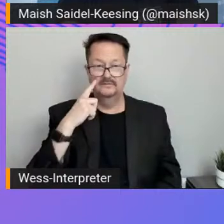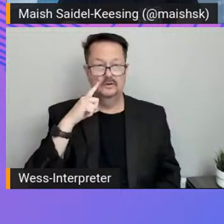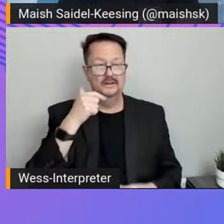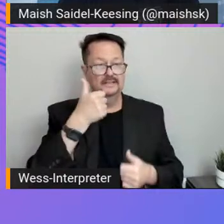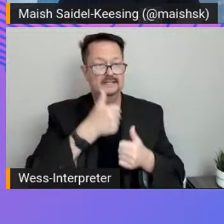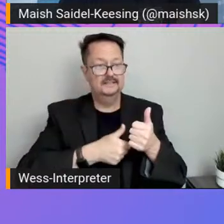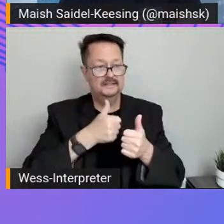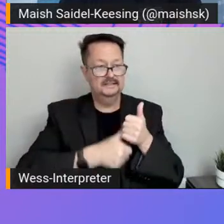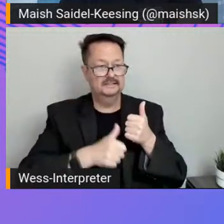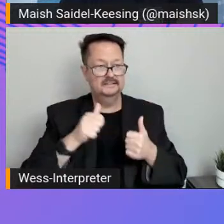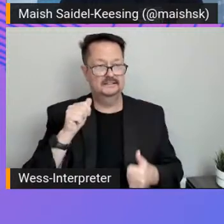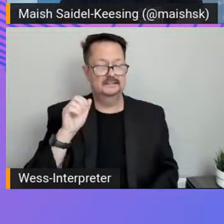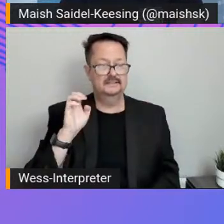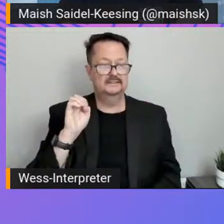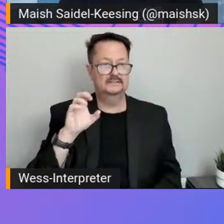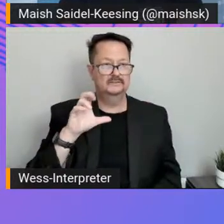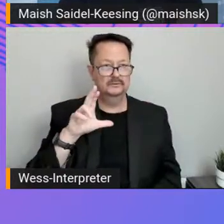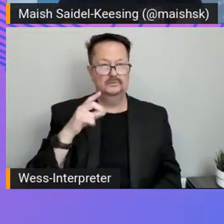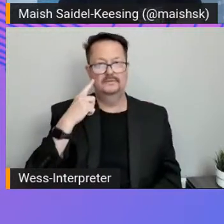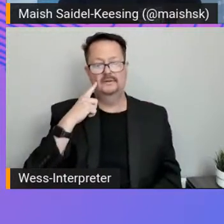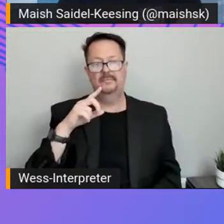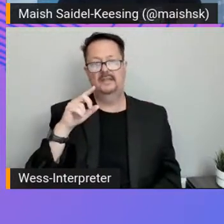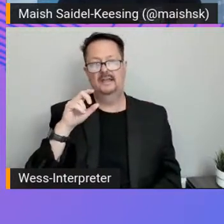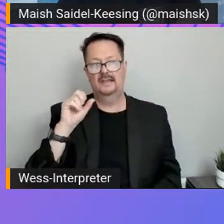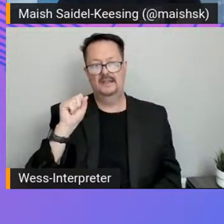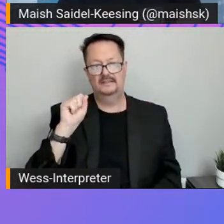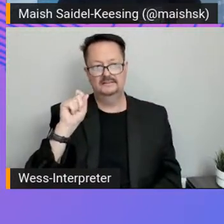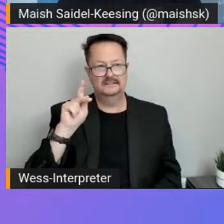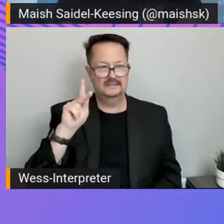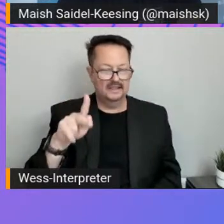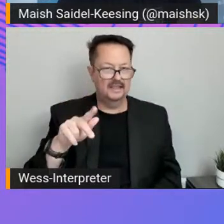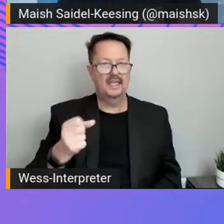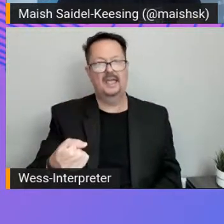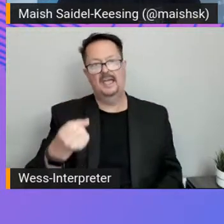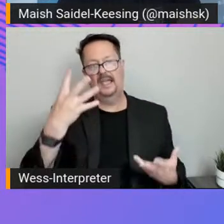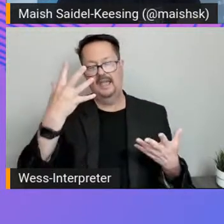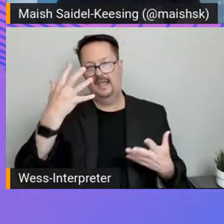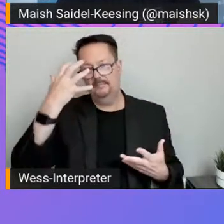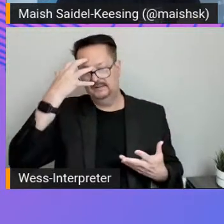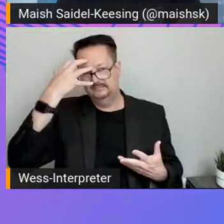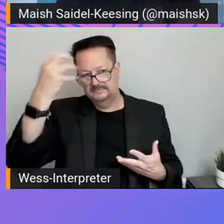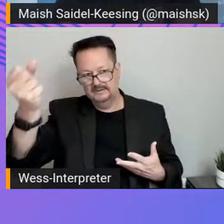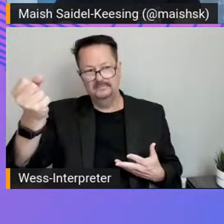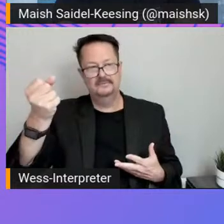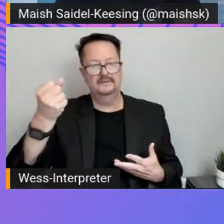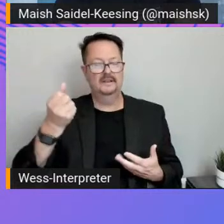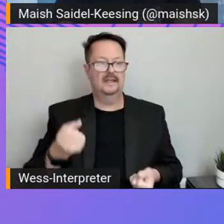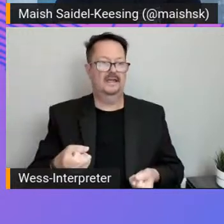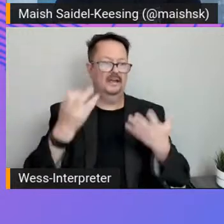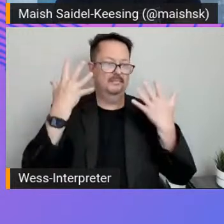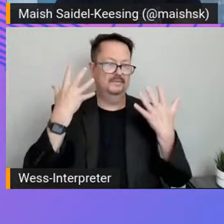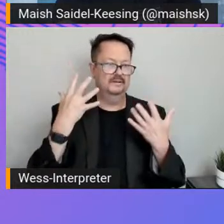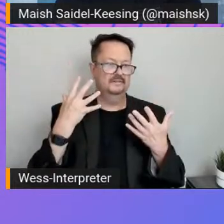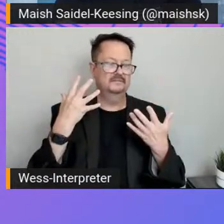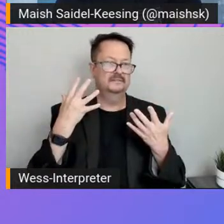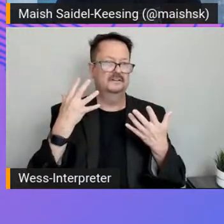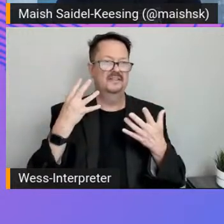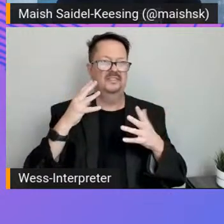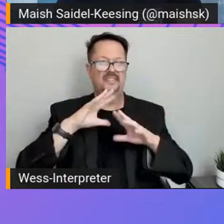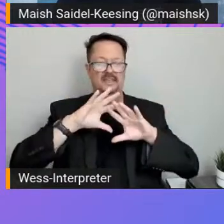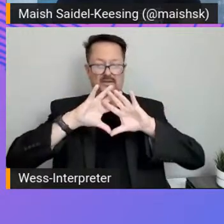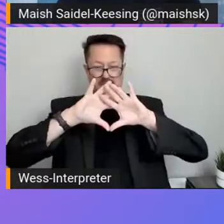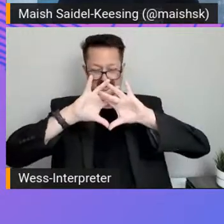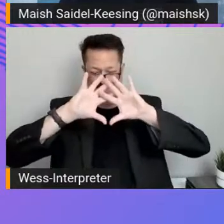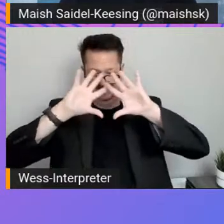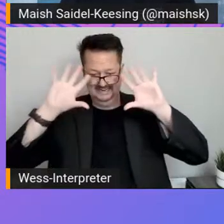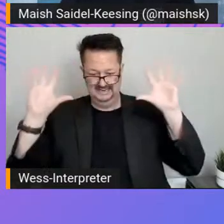also from the SDK, how much vCPU and memory is per each instance type. And then we cache all that data